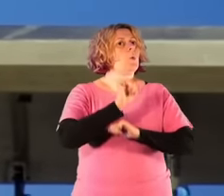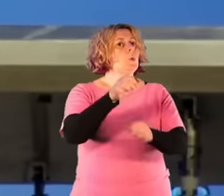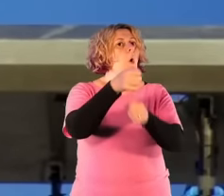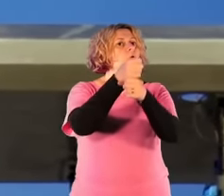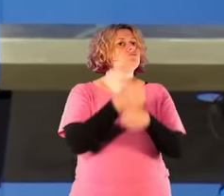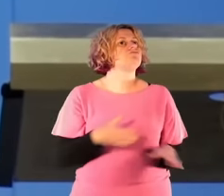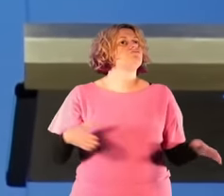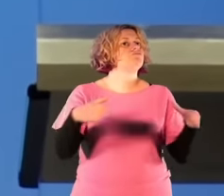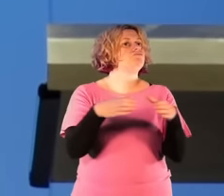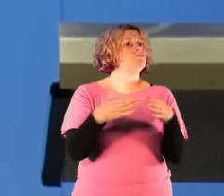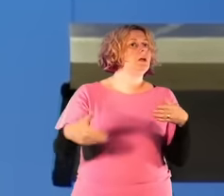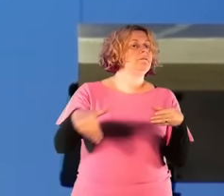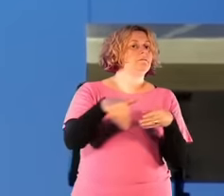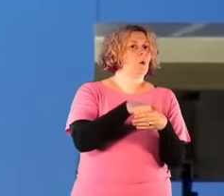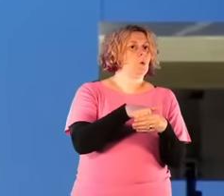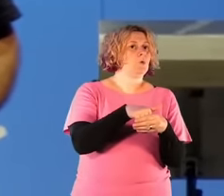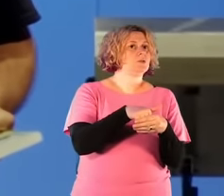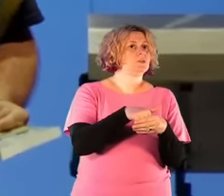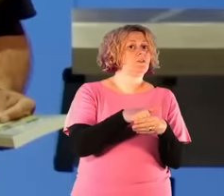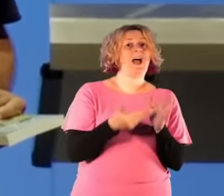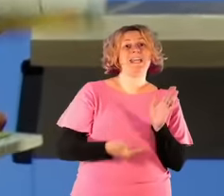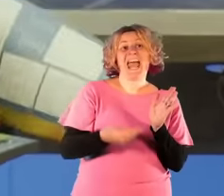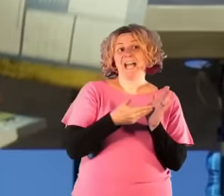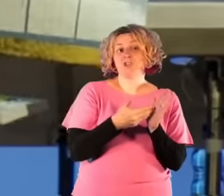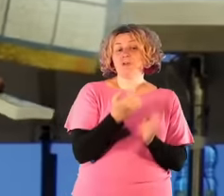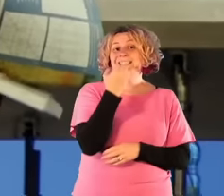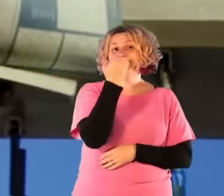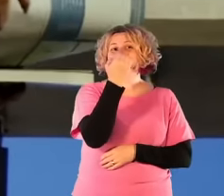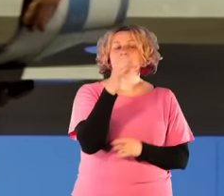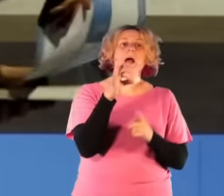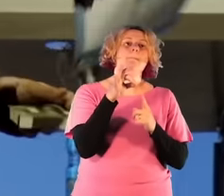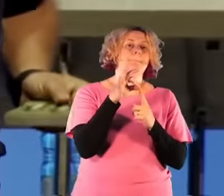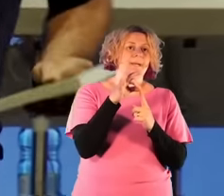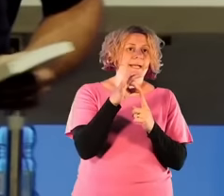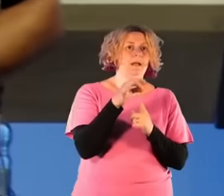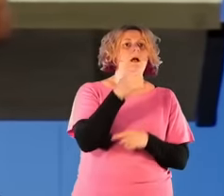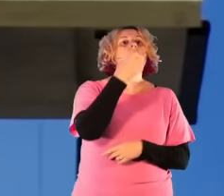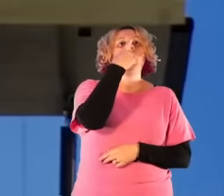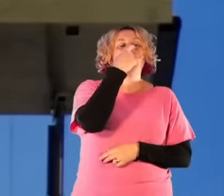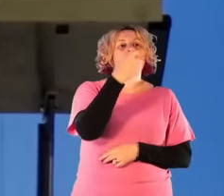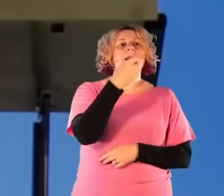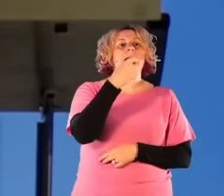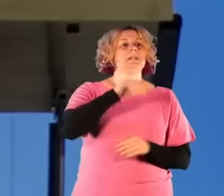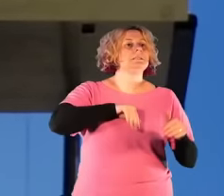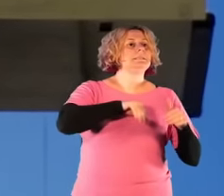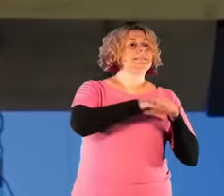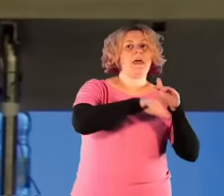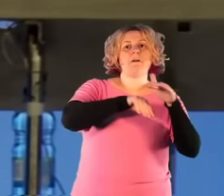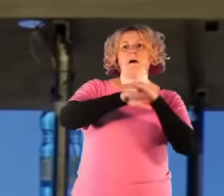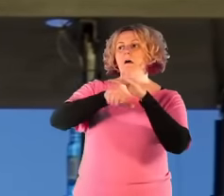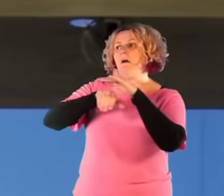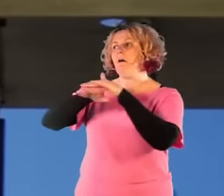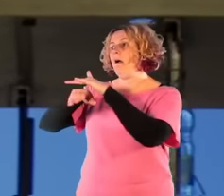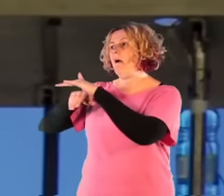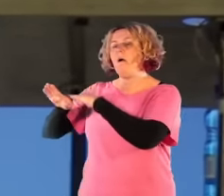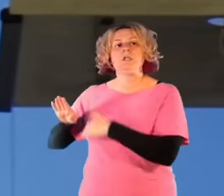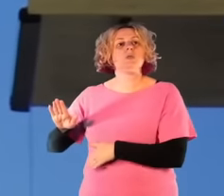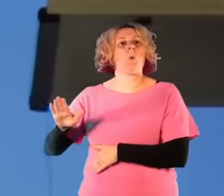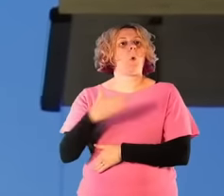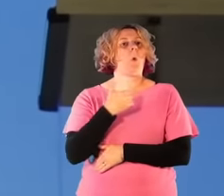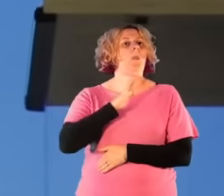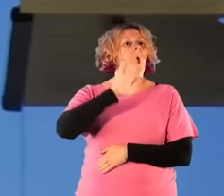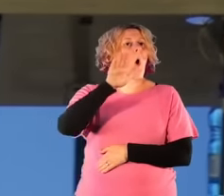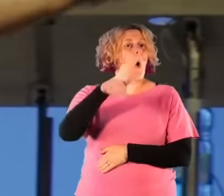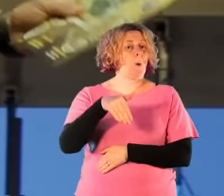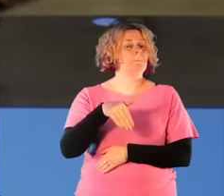with. For 10p more, we can deliver this to every home in your neighborhood. For 10p